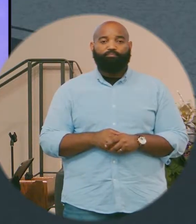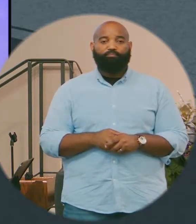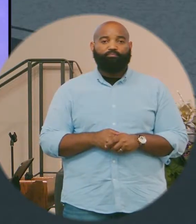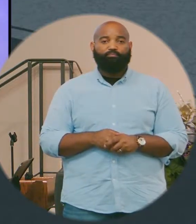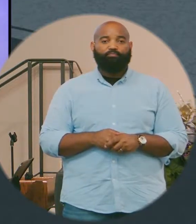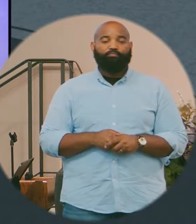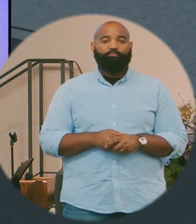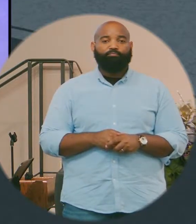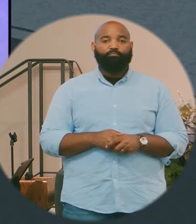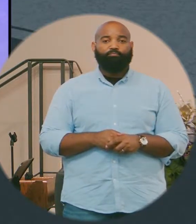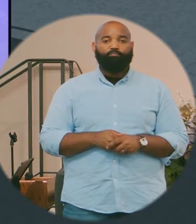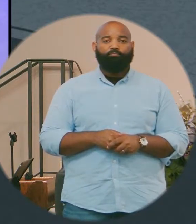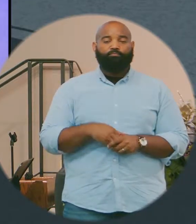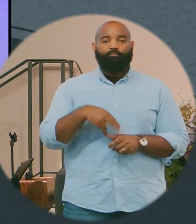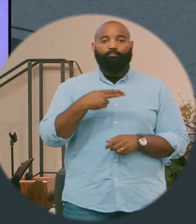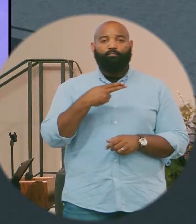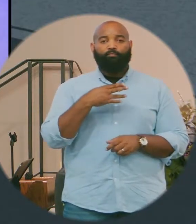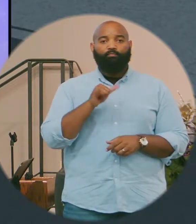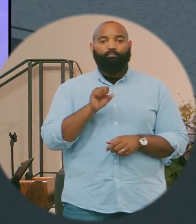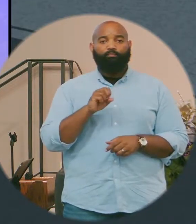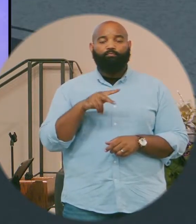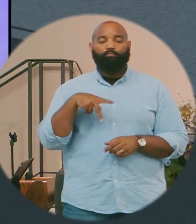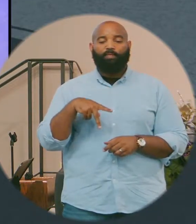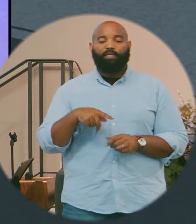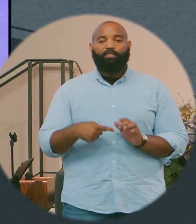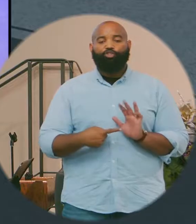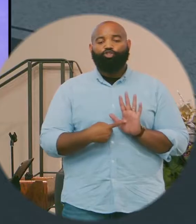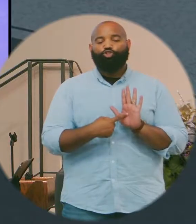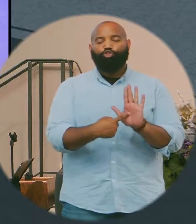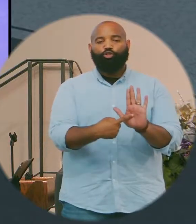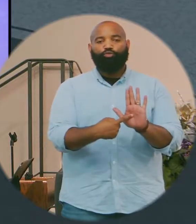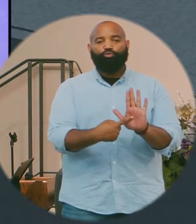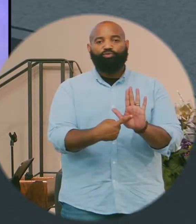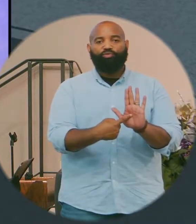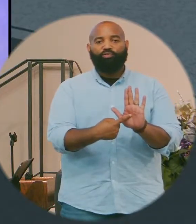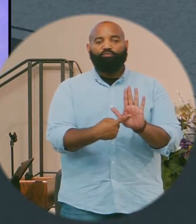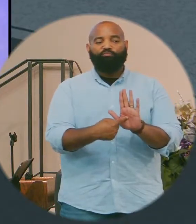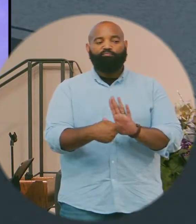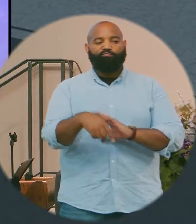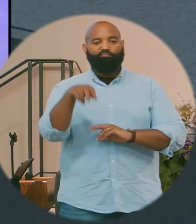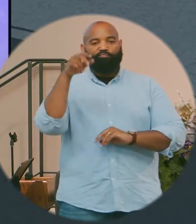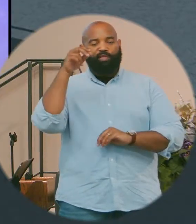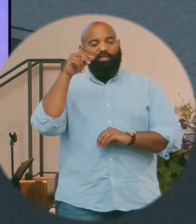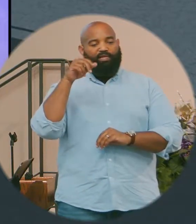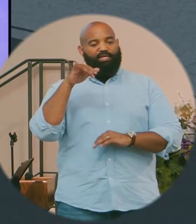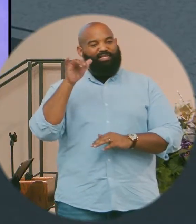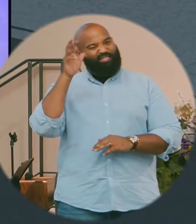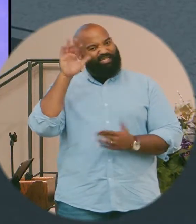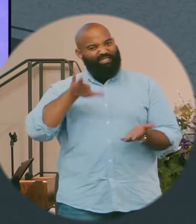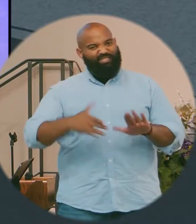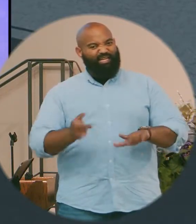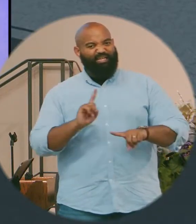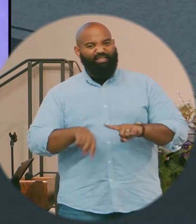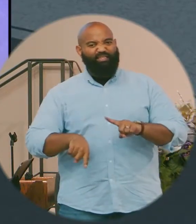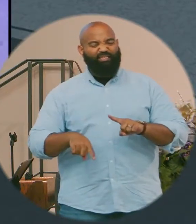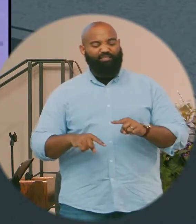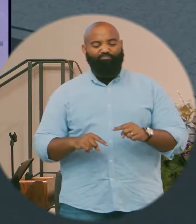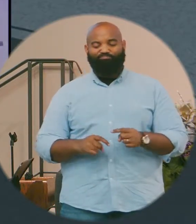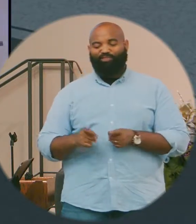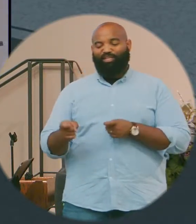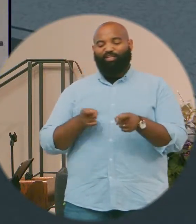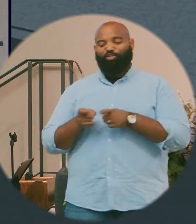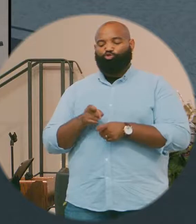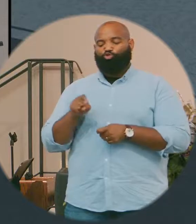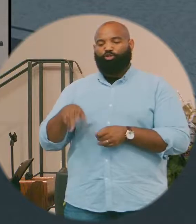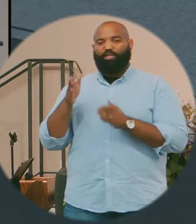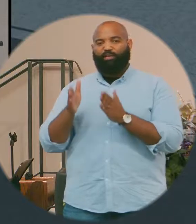What that hyssop was doing, it was doing more than just letting the death angel know to pass over these homes. It was setting the children